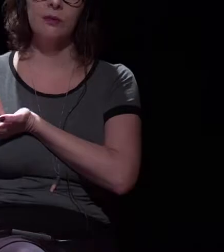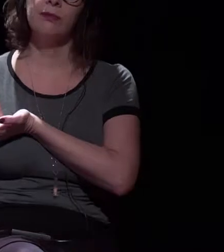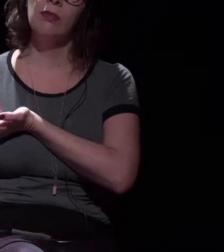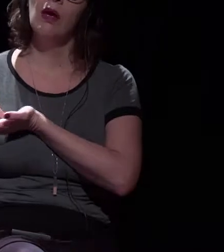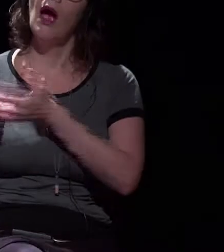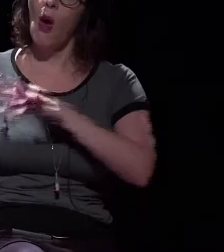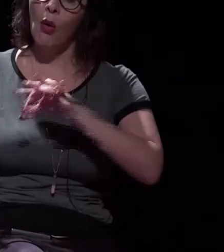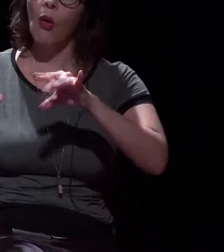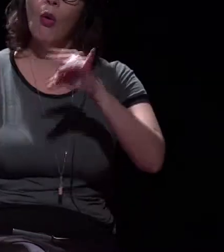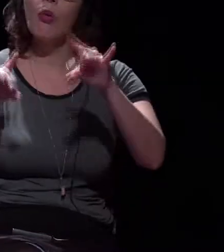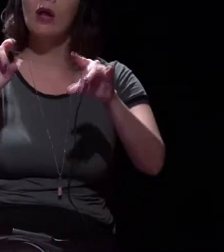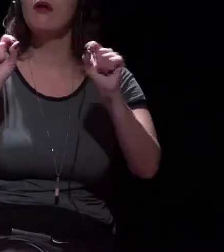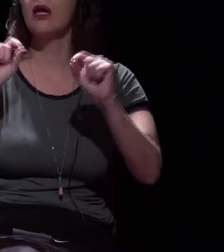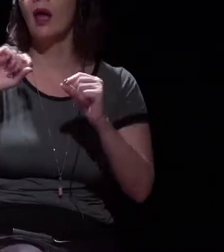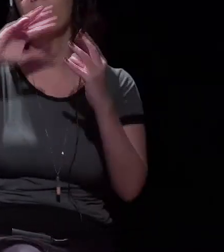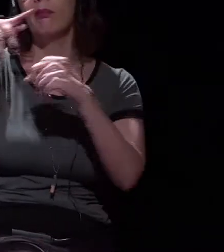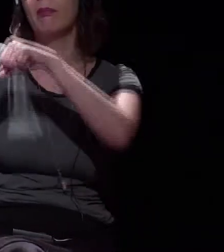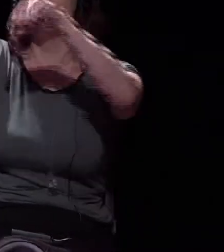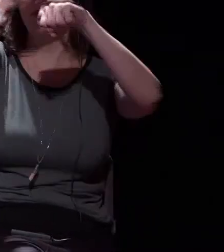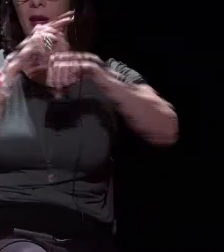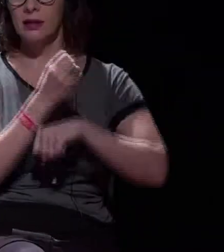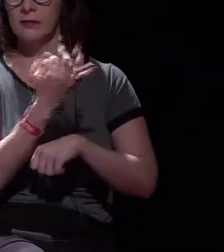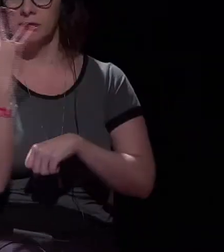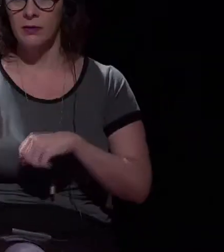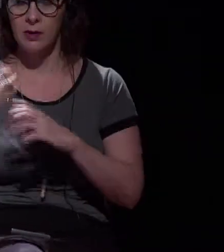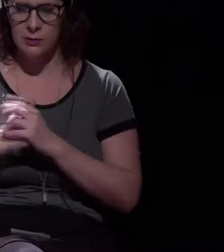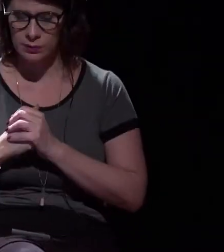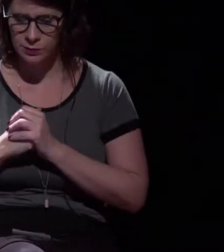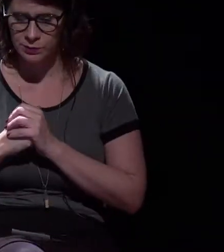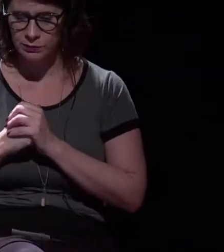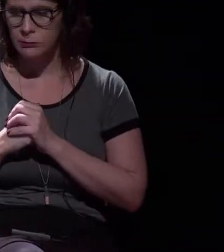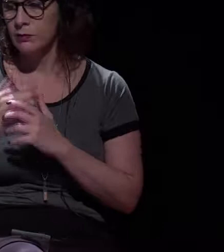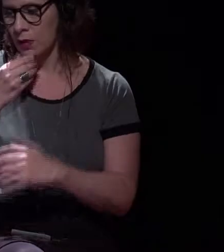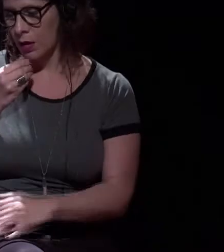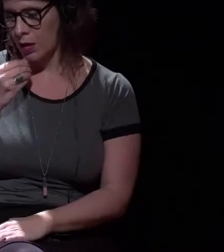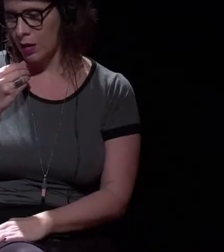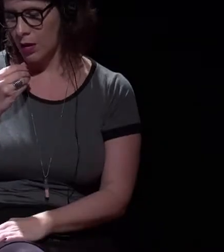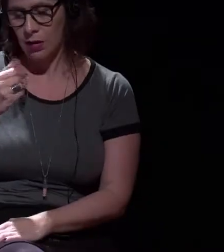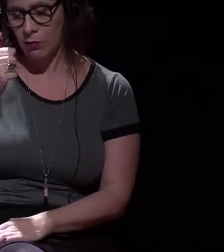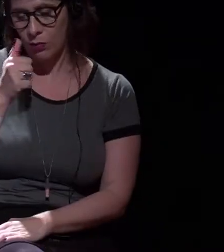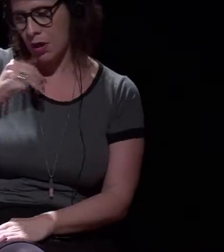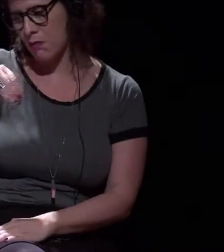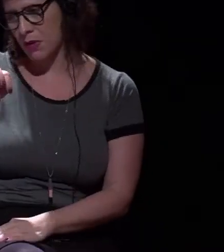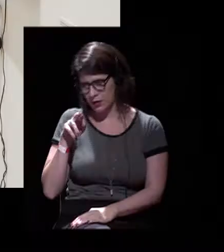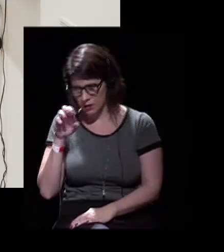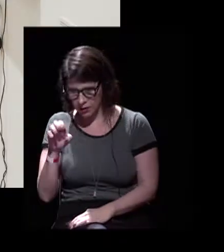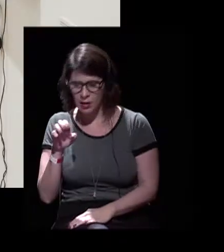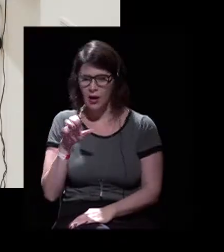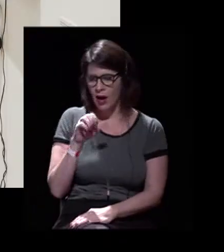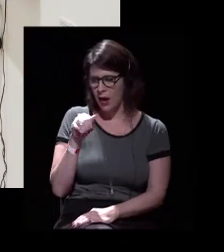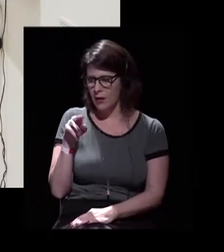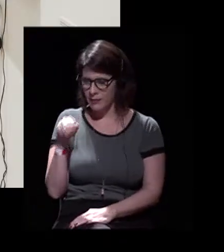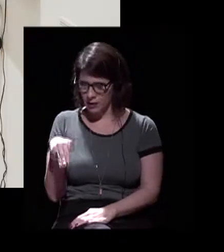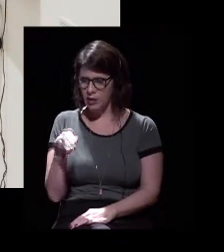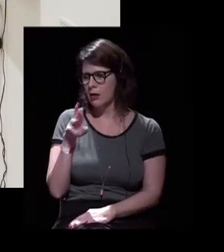York. In her catalog essay, Mari Carmen Ramirez outlined some of the parameters under which these conceptual manifestations emerged in